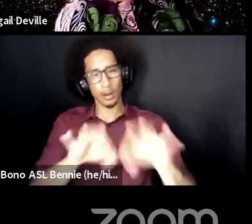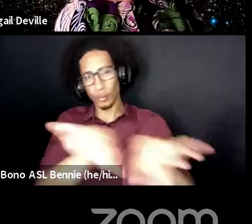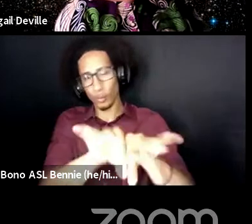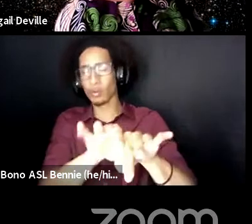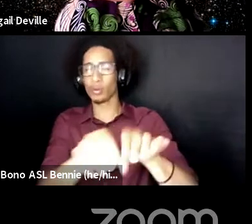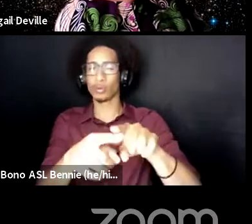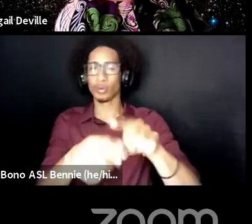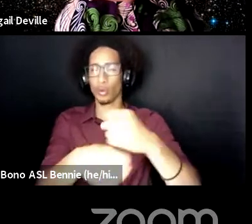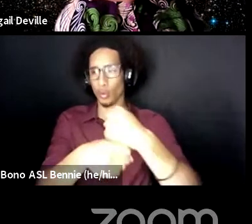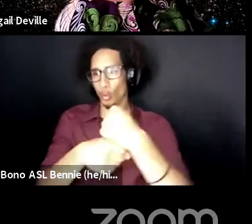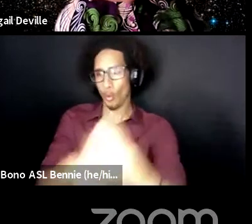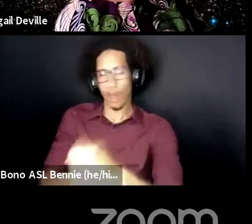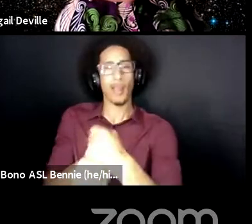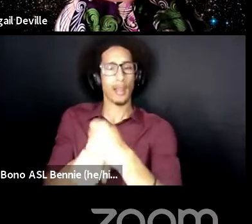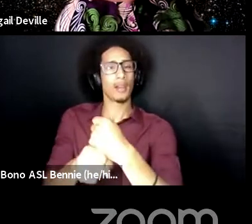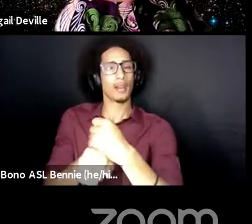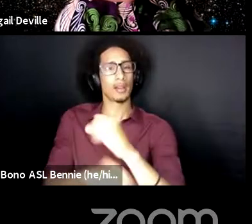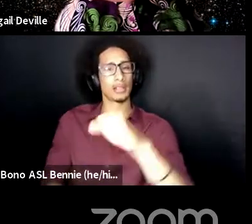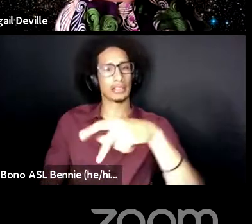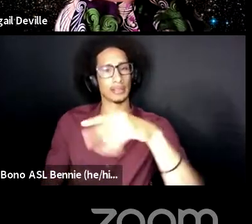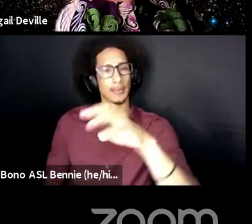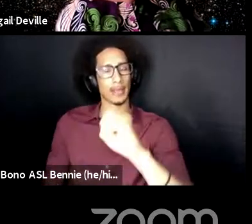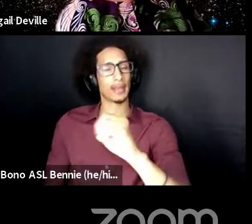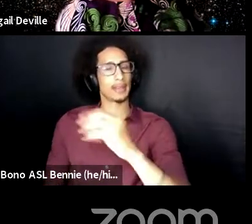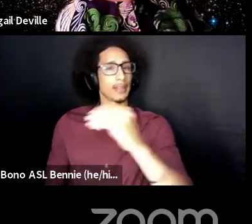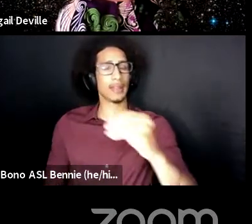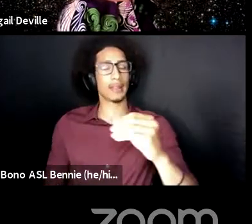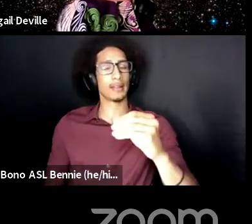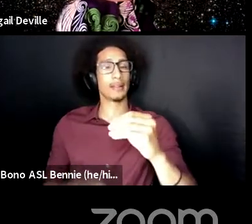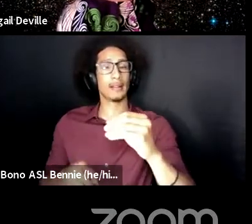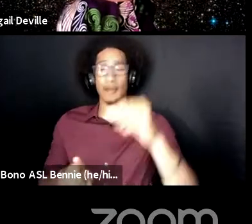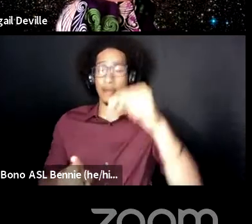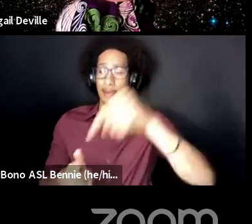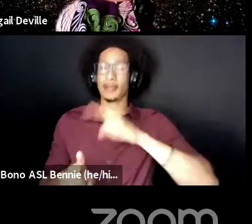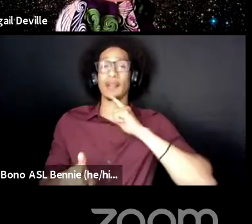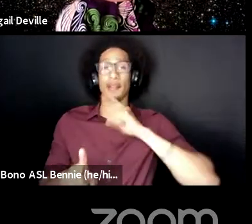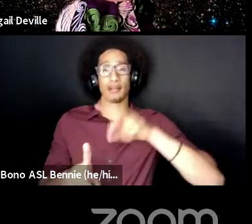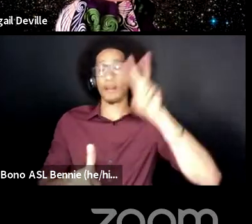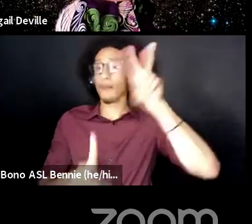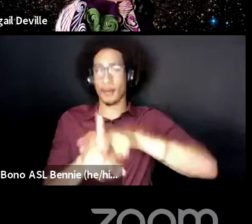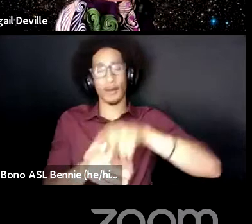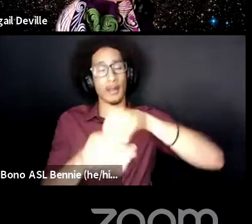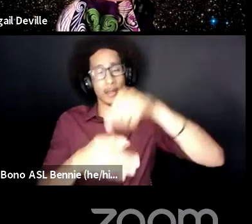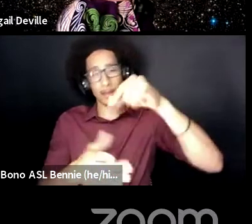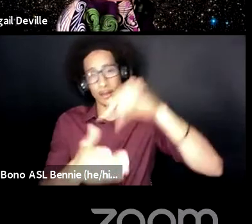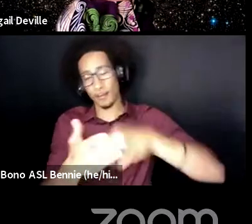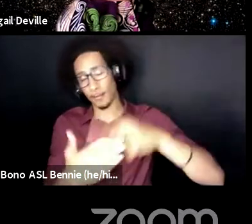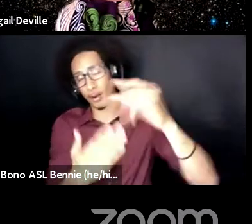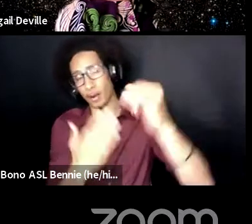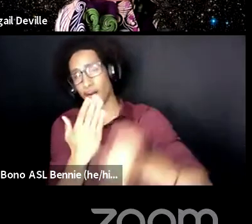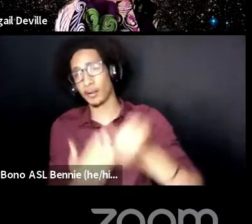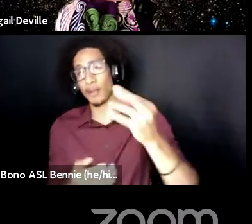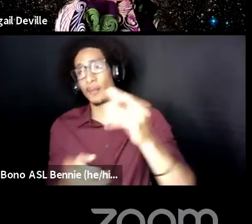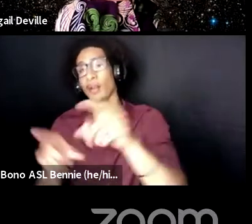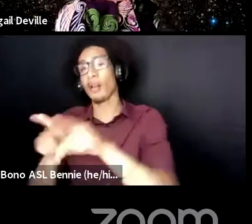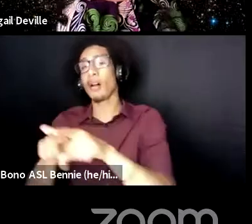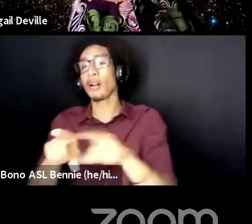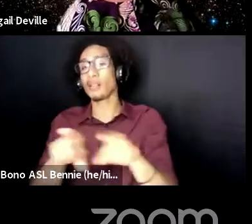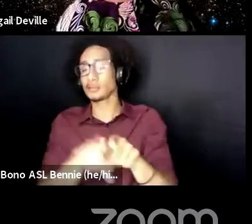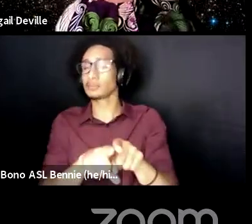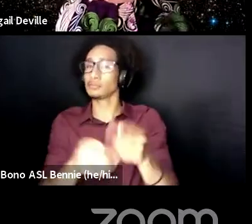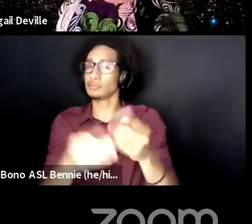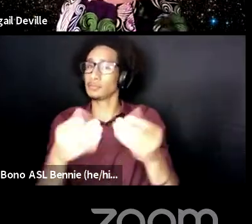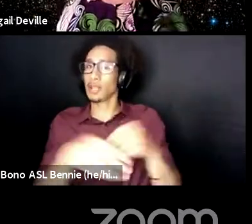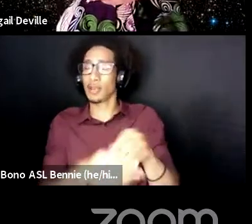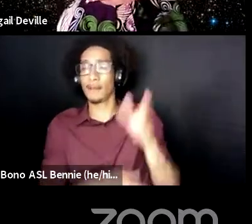embedded in not just this project, meaning this exhibition, but your bigger project. And I wanted you to talk about how perhaps you might